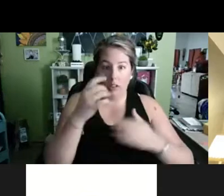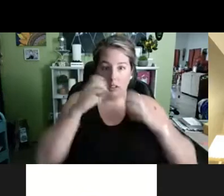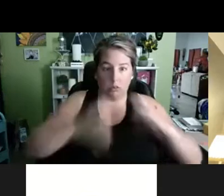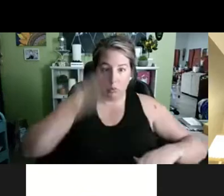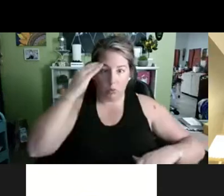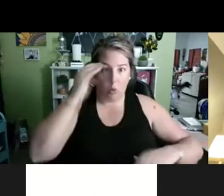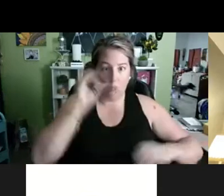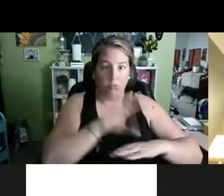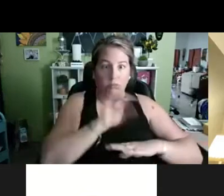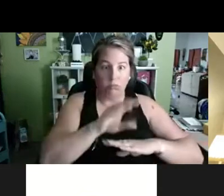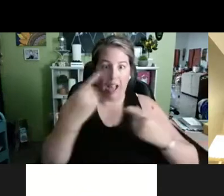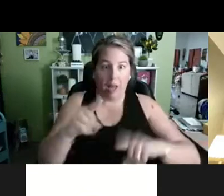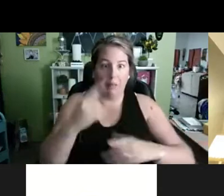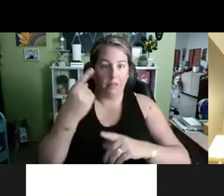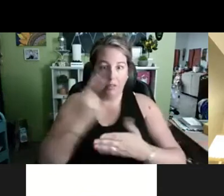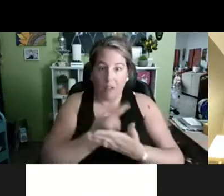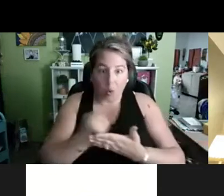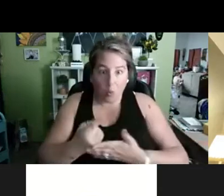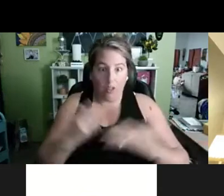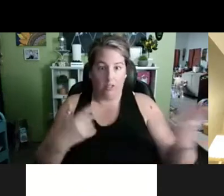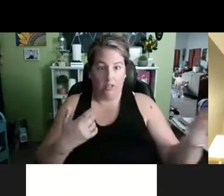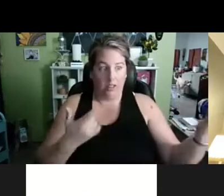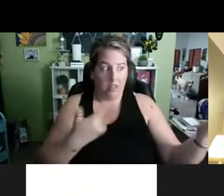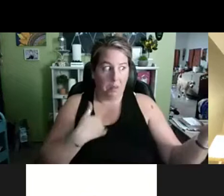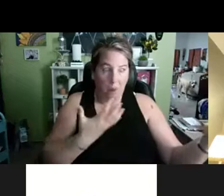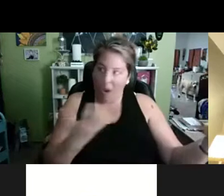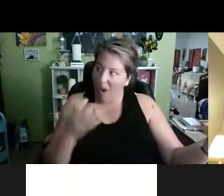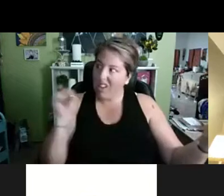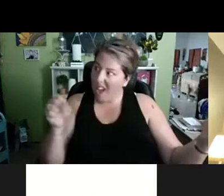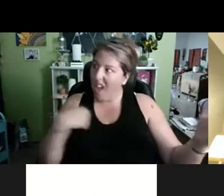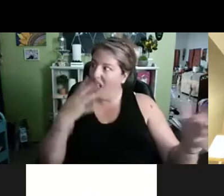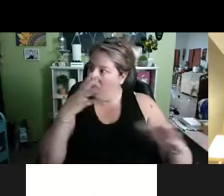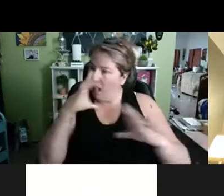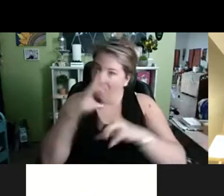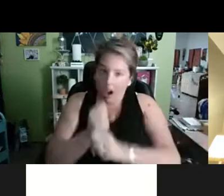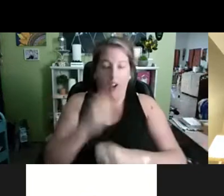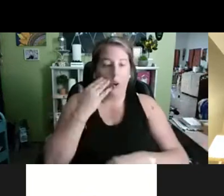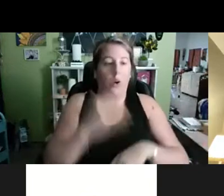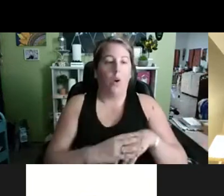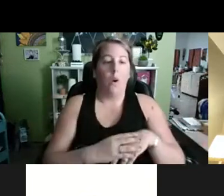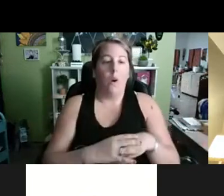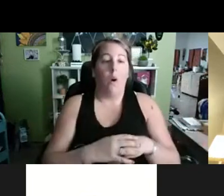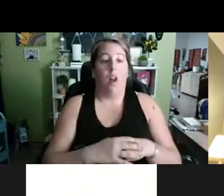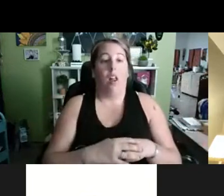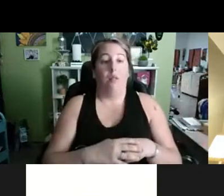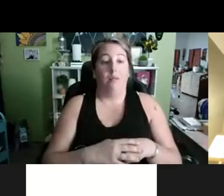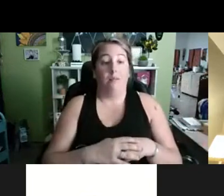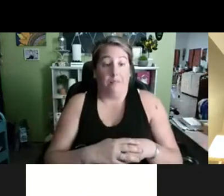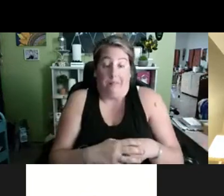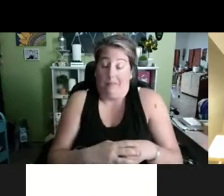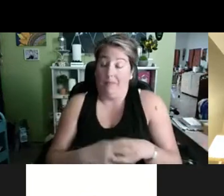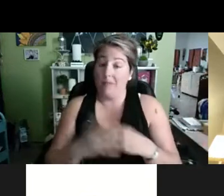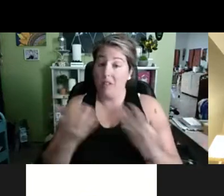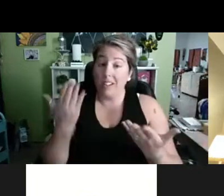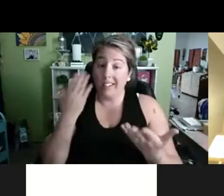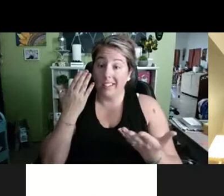but maybe you get 20, or maybe those 6, 7, 8 people like buy enough off of